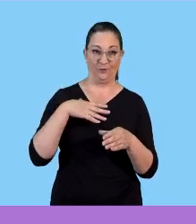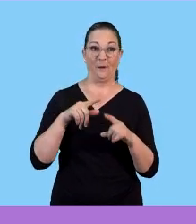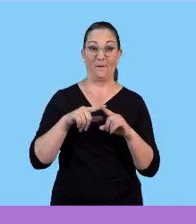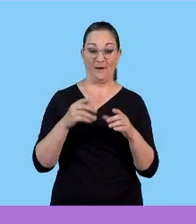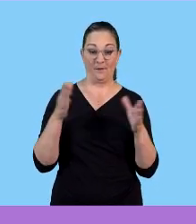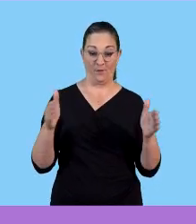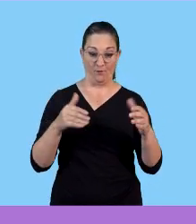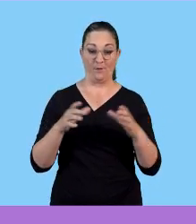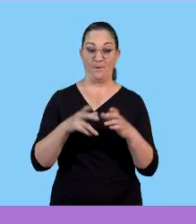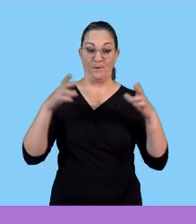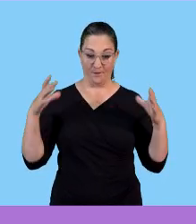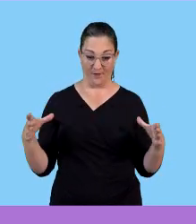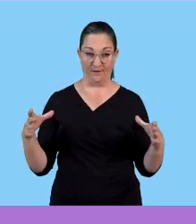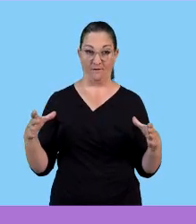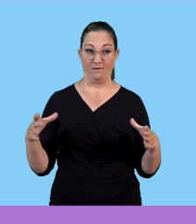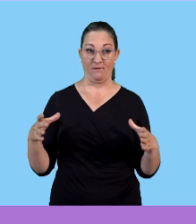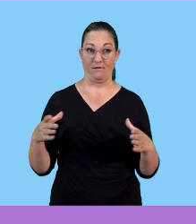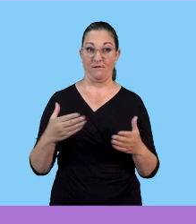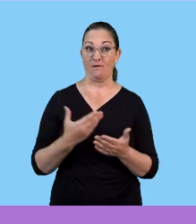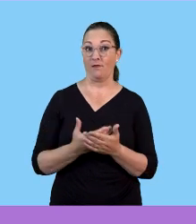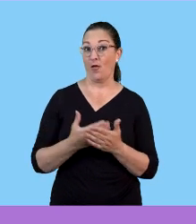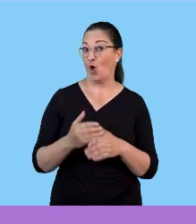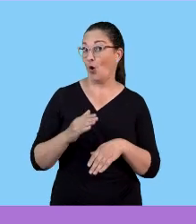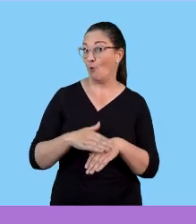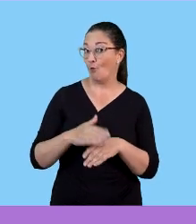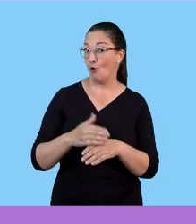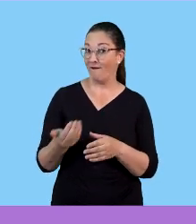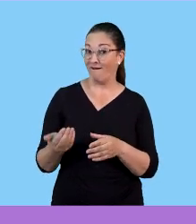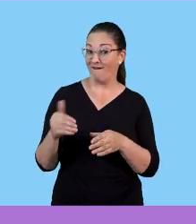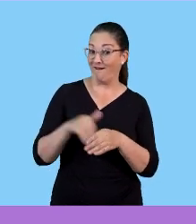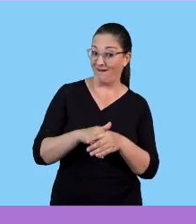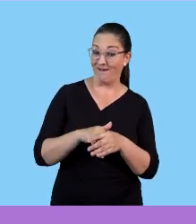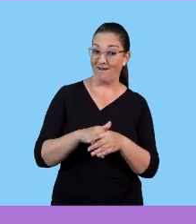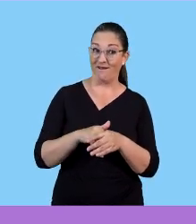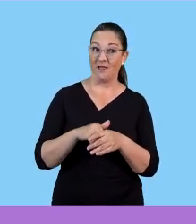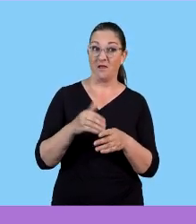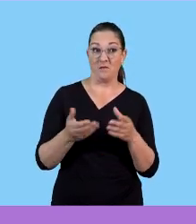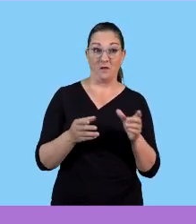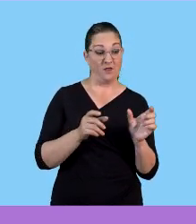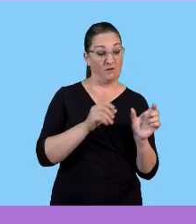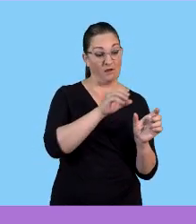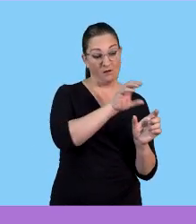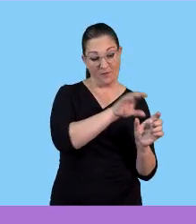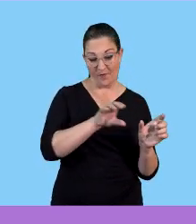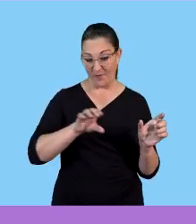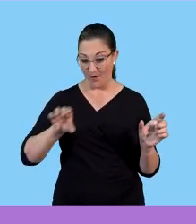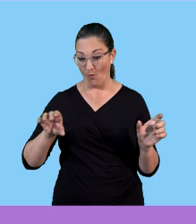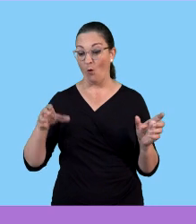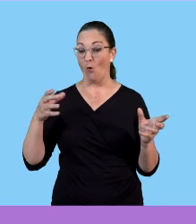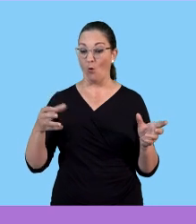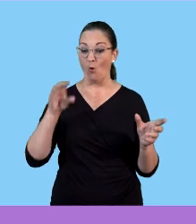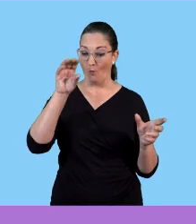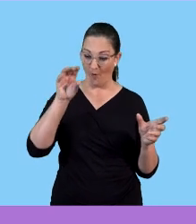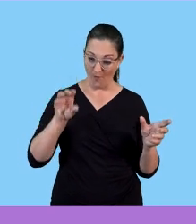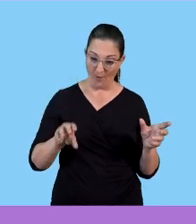box. Would he be able to fit more boxes in if he arranges them lengthwise